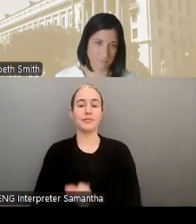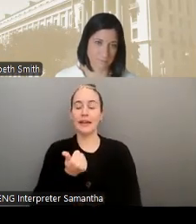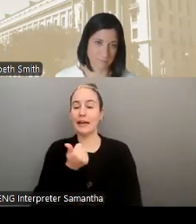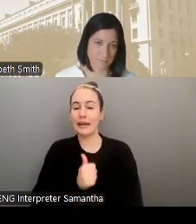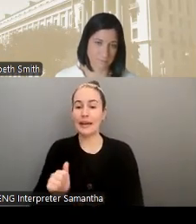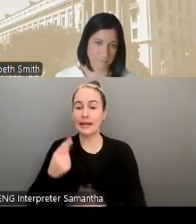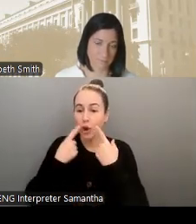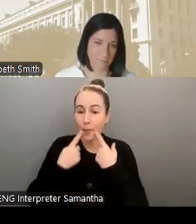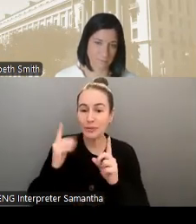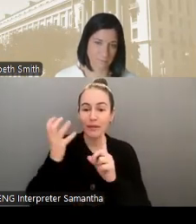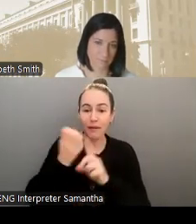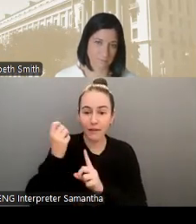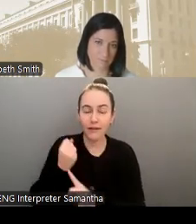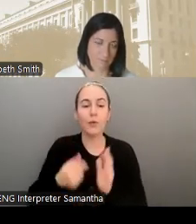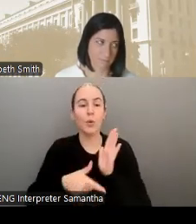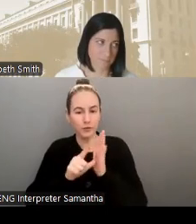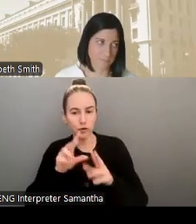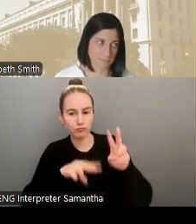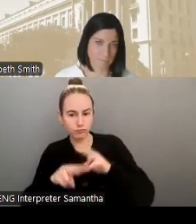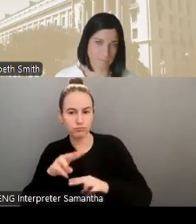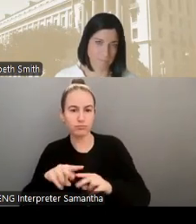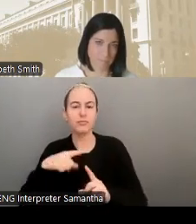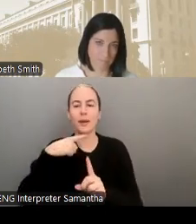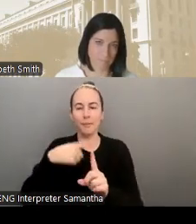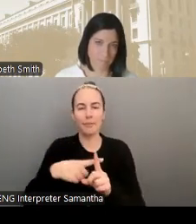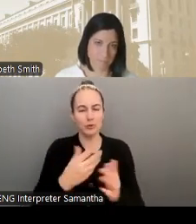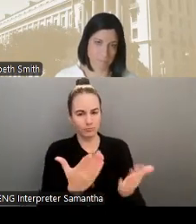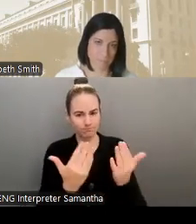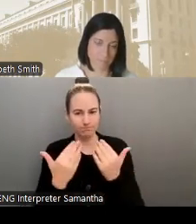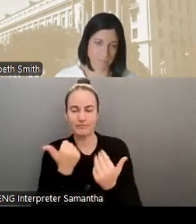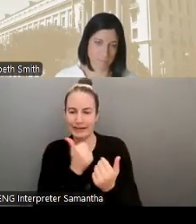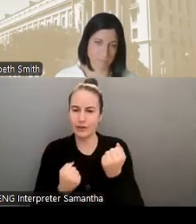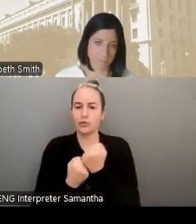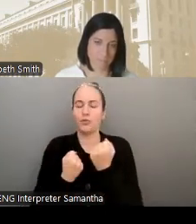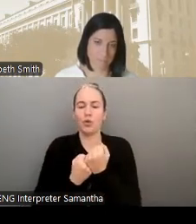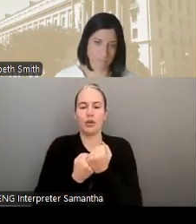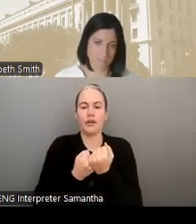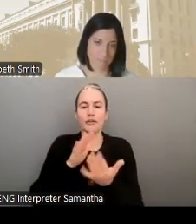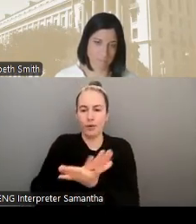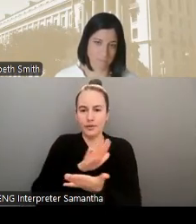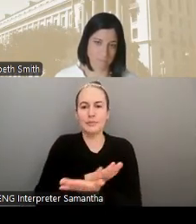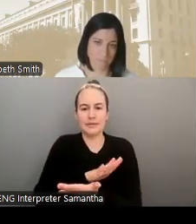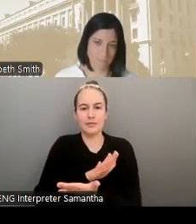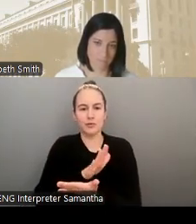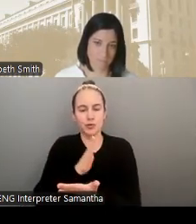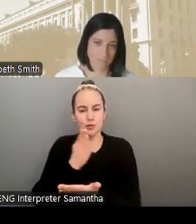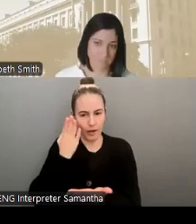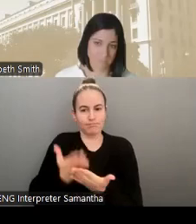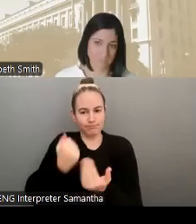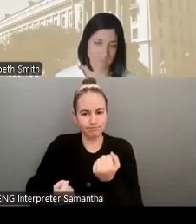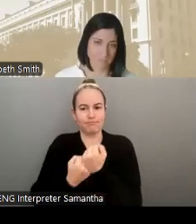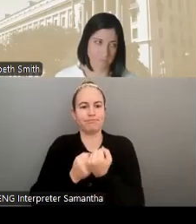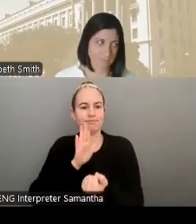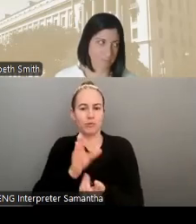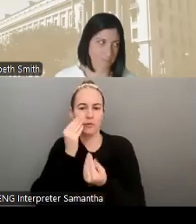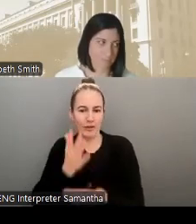they will likely request supporting documentation that backs up any of the information that you've reported. We're really interested in